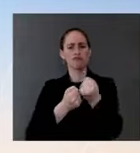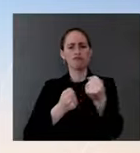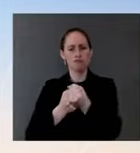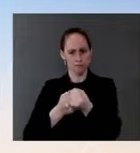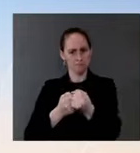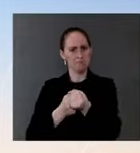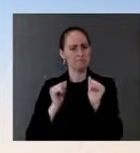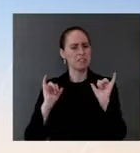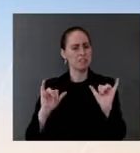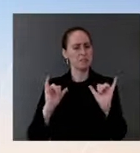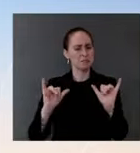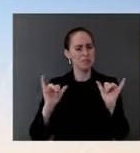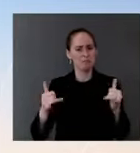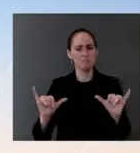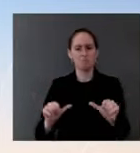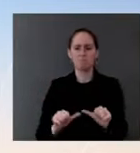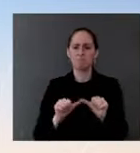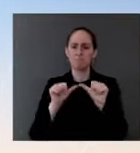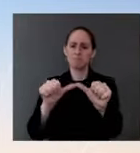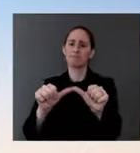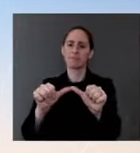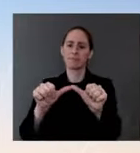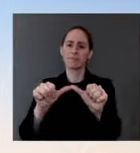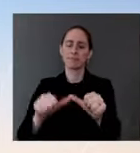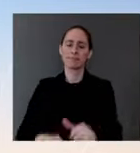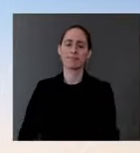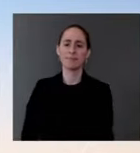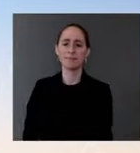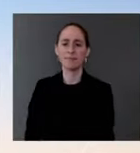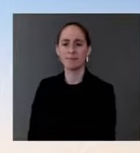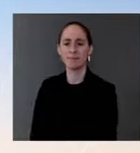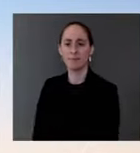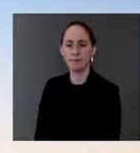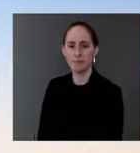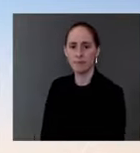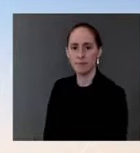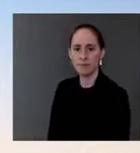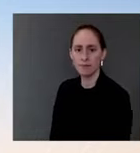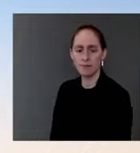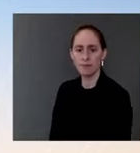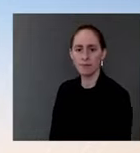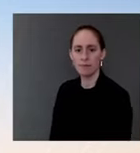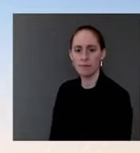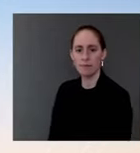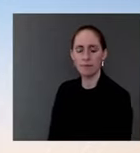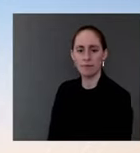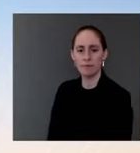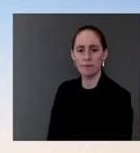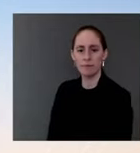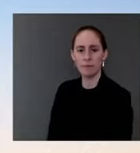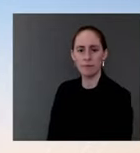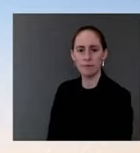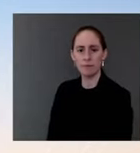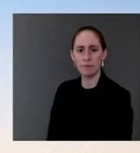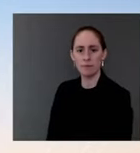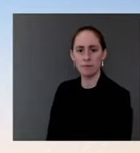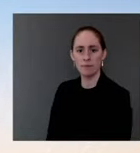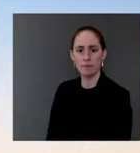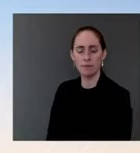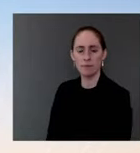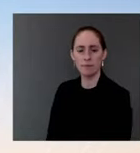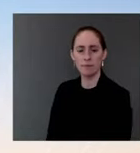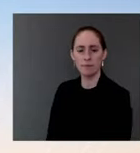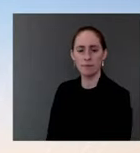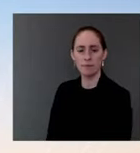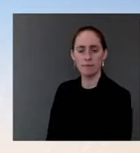Nadia. Thank you, Jen. You said you're expecting the price of oil to go down soon. What do you base that on, and will the president